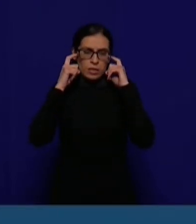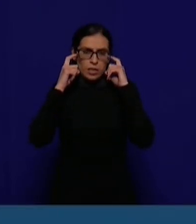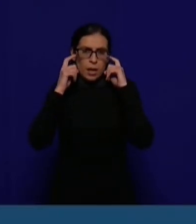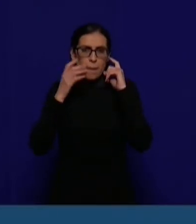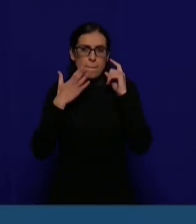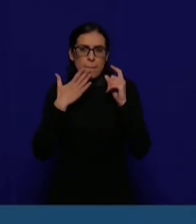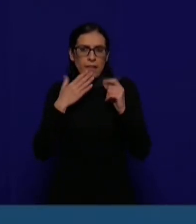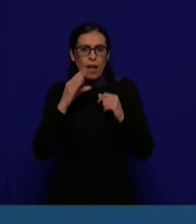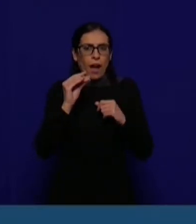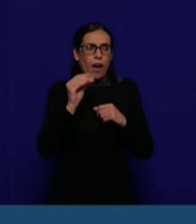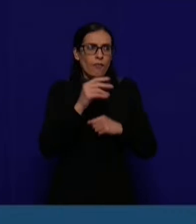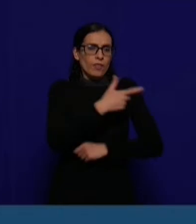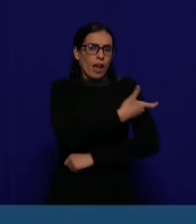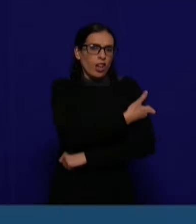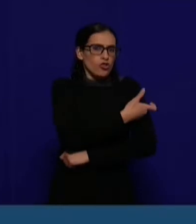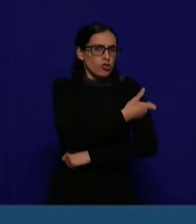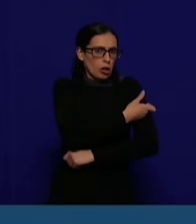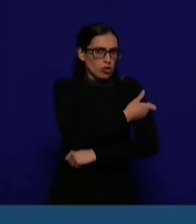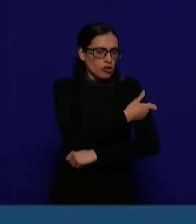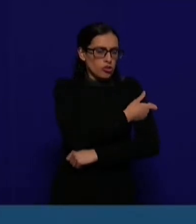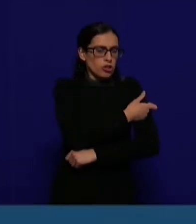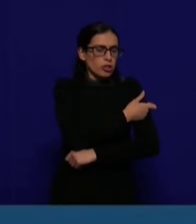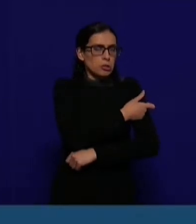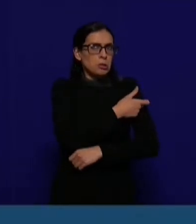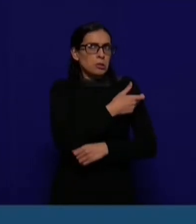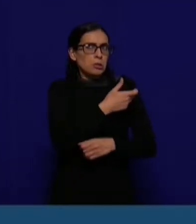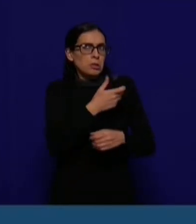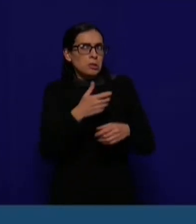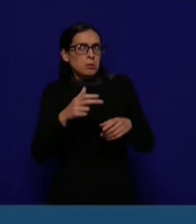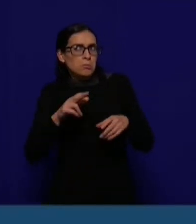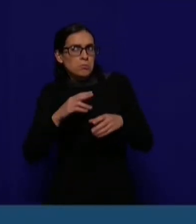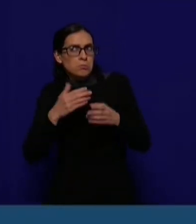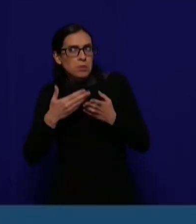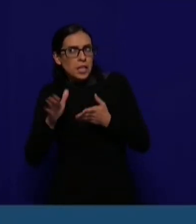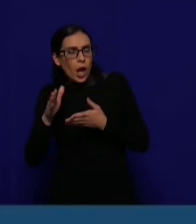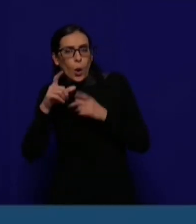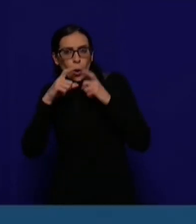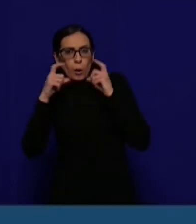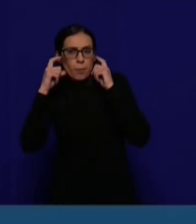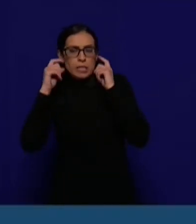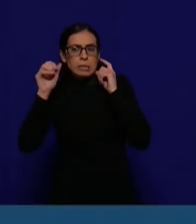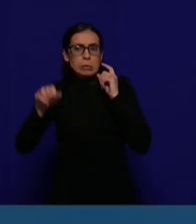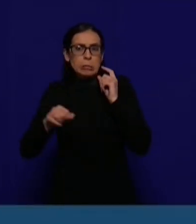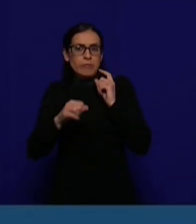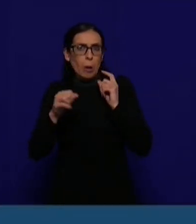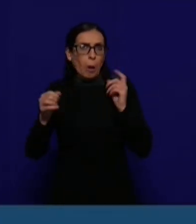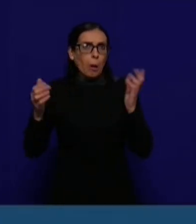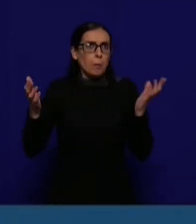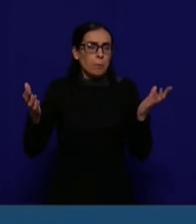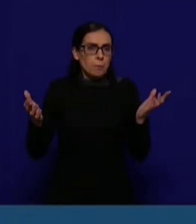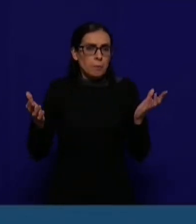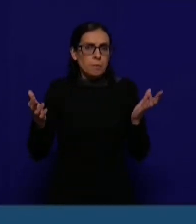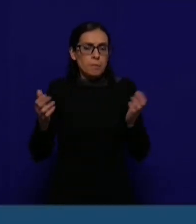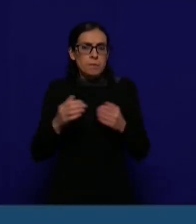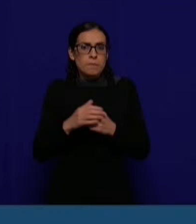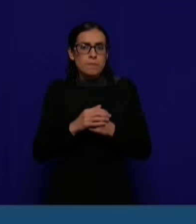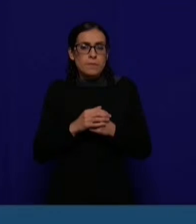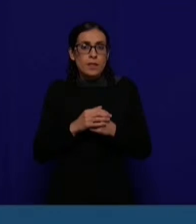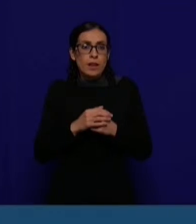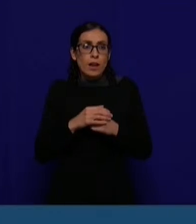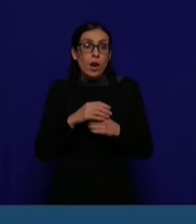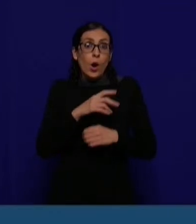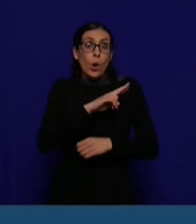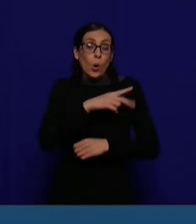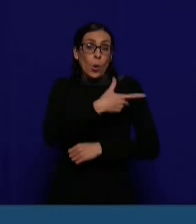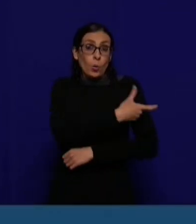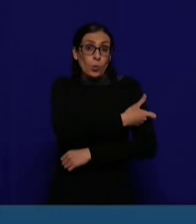imlaqma ser naraw jitneħħew xew l-maskri. Meta jkun hemm il-maġġoranza tan-nies imlaqma se titneħħa l-kwarantina u